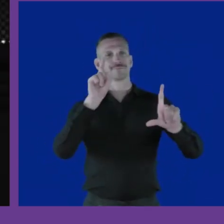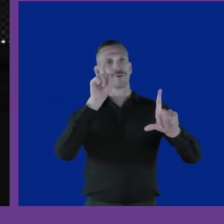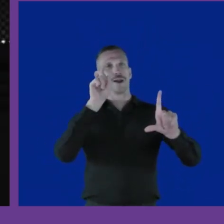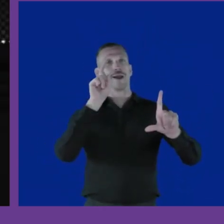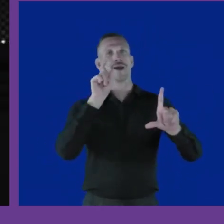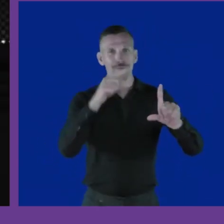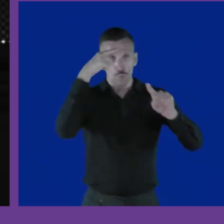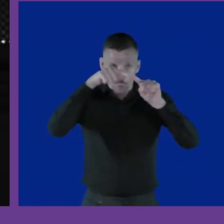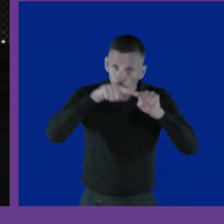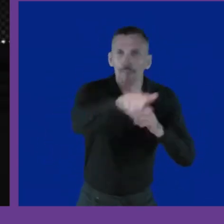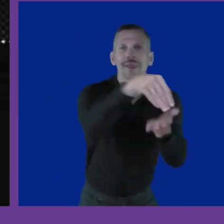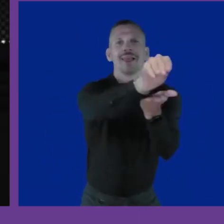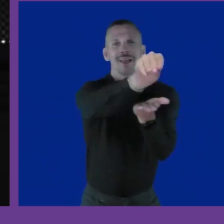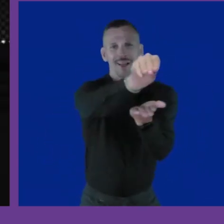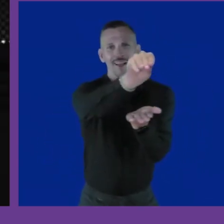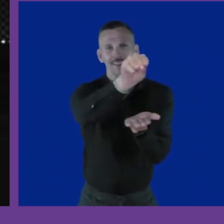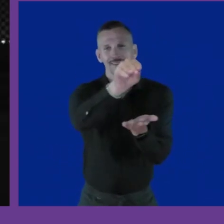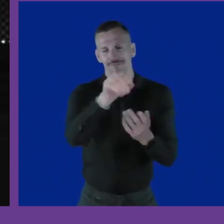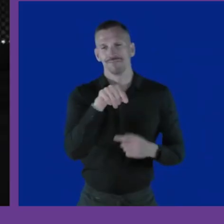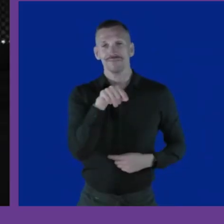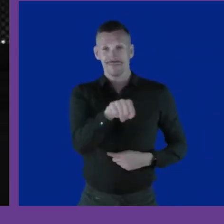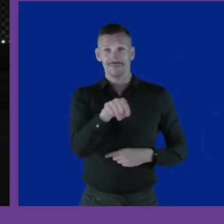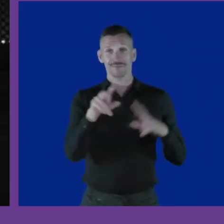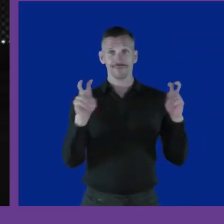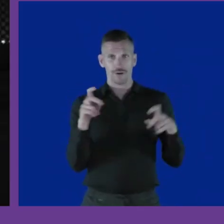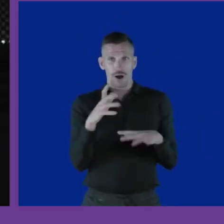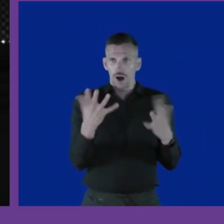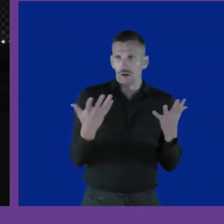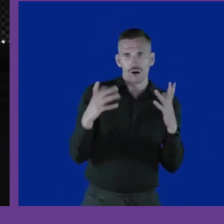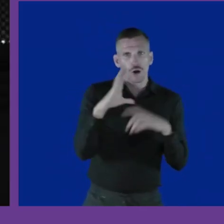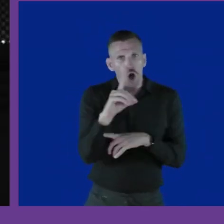you know, to make payments without the need to introduce a PIN, without the need to